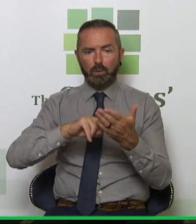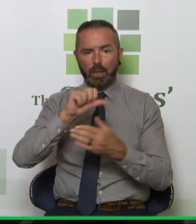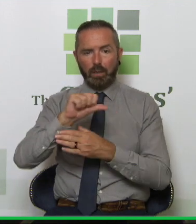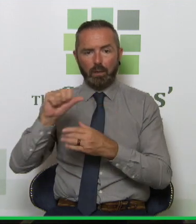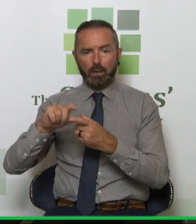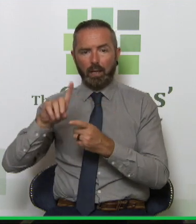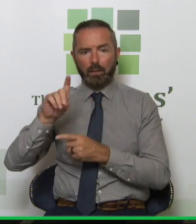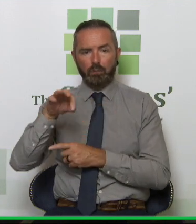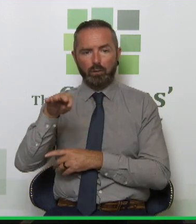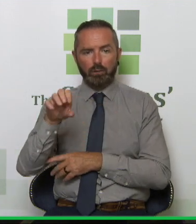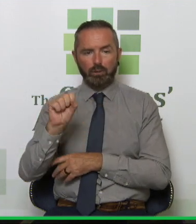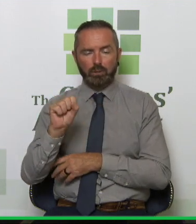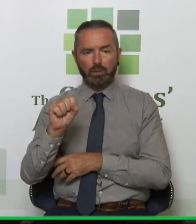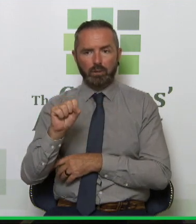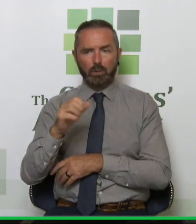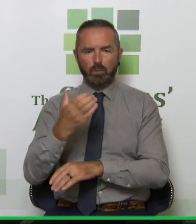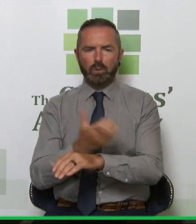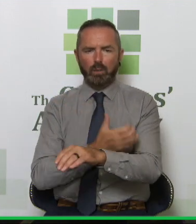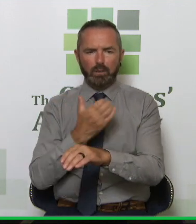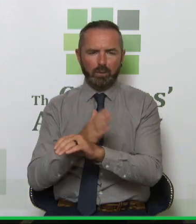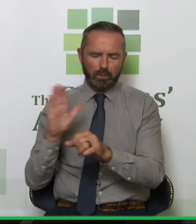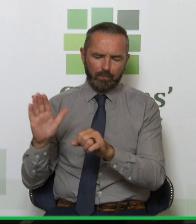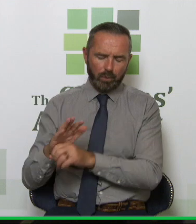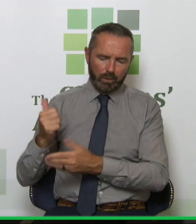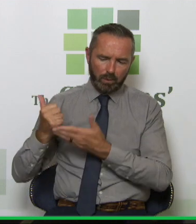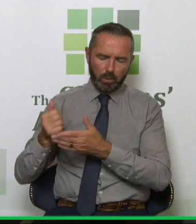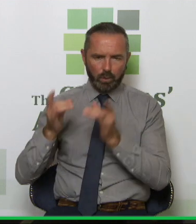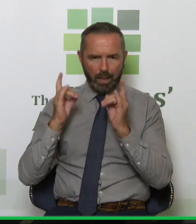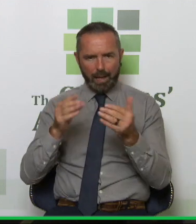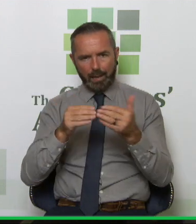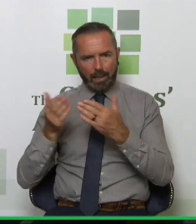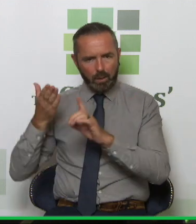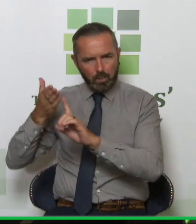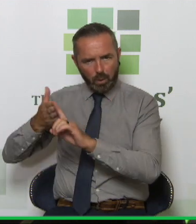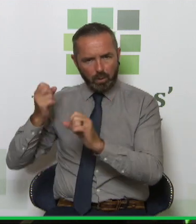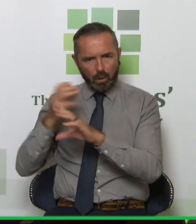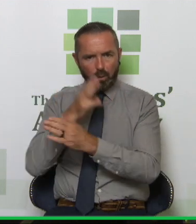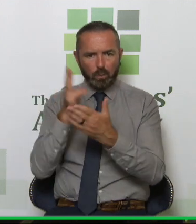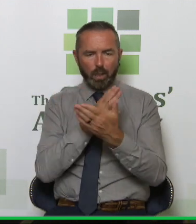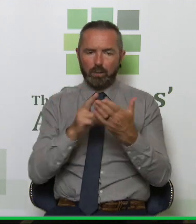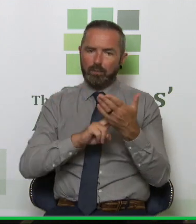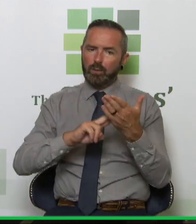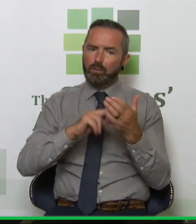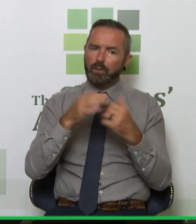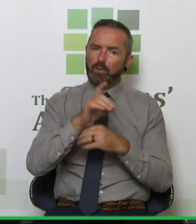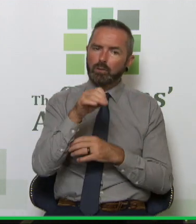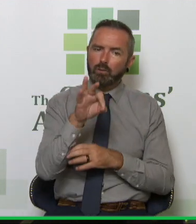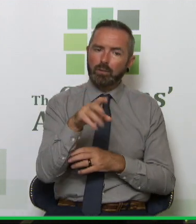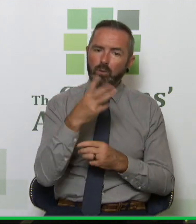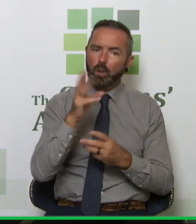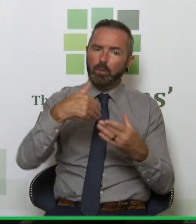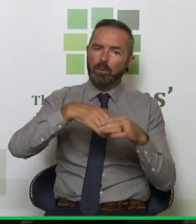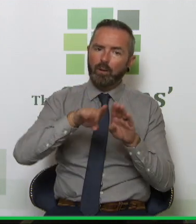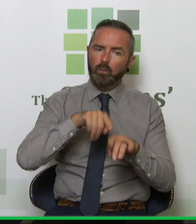And we've consistently supported a health-led approach to all aspects of drug use, and that's why we're involved in this piece.